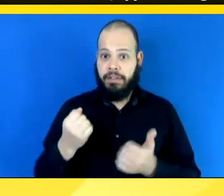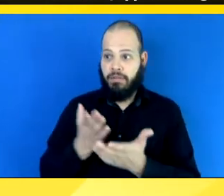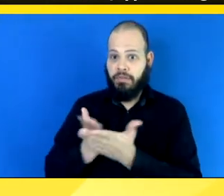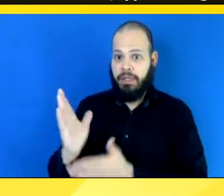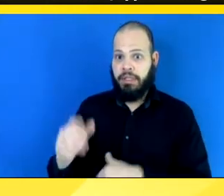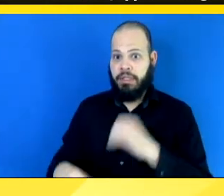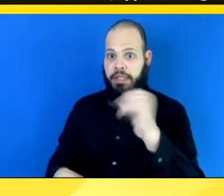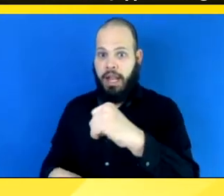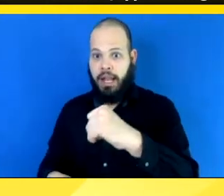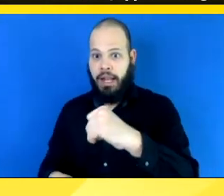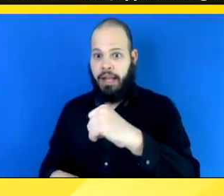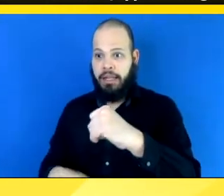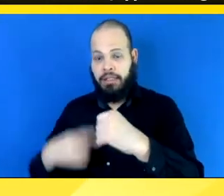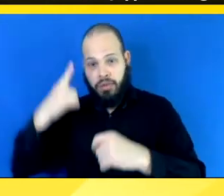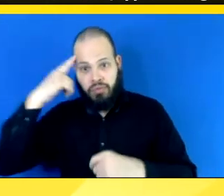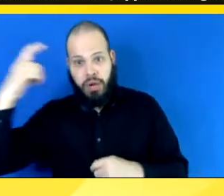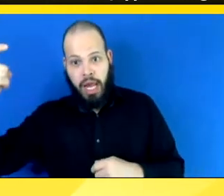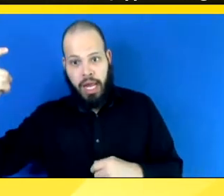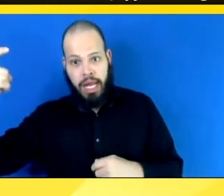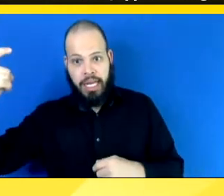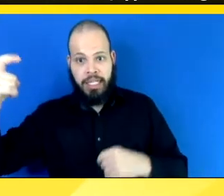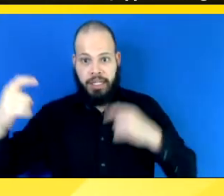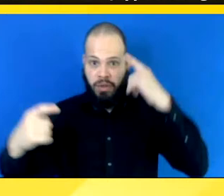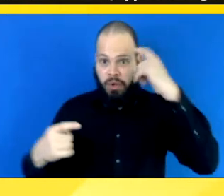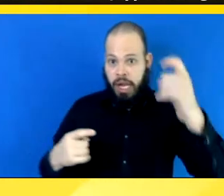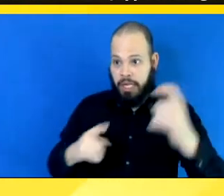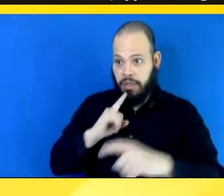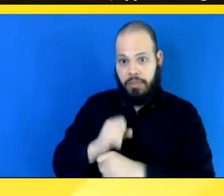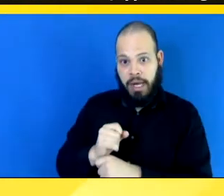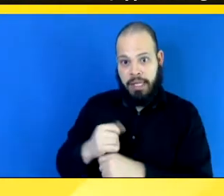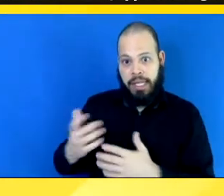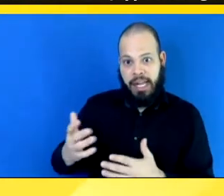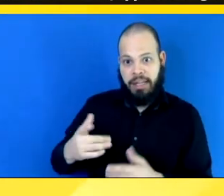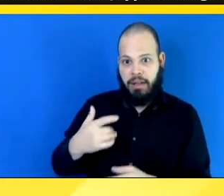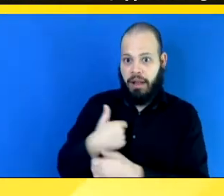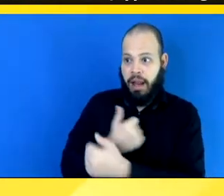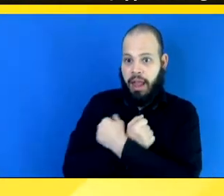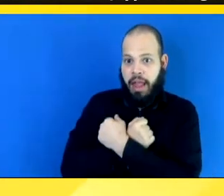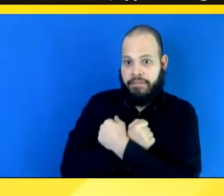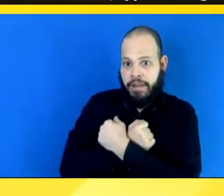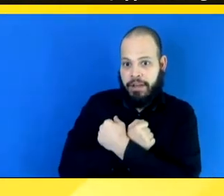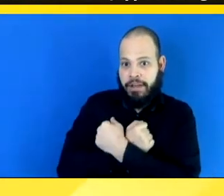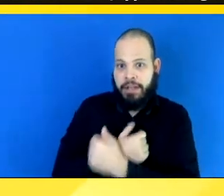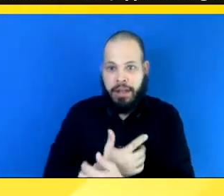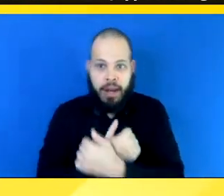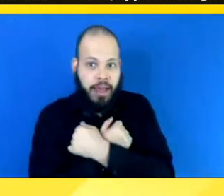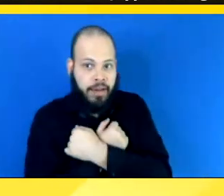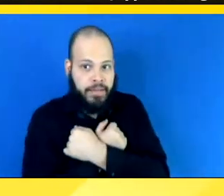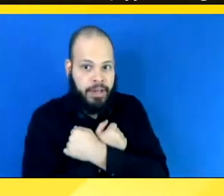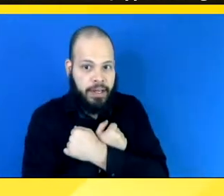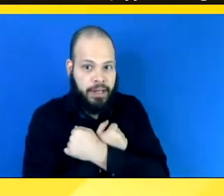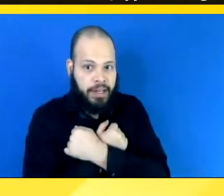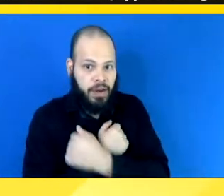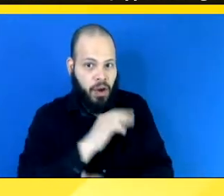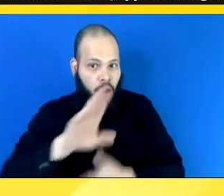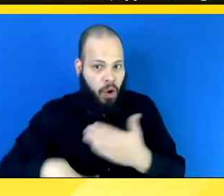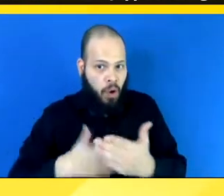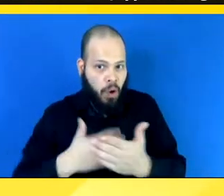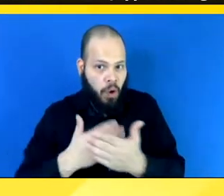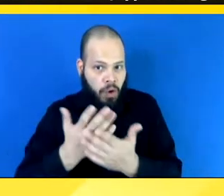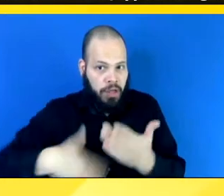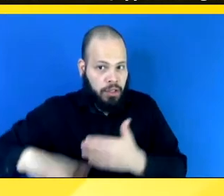Everybody's got a right to love. Everybody's got a right to learn. All right.